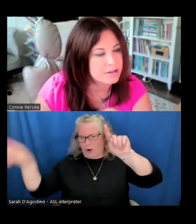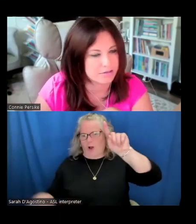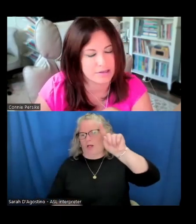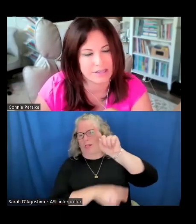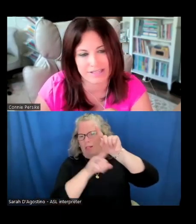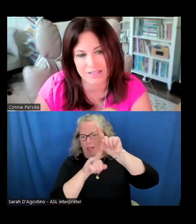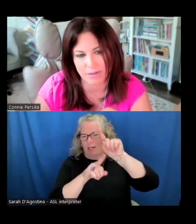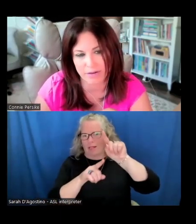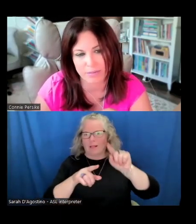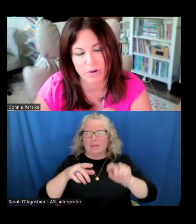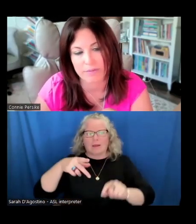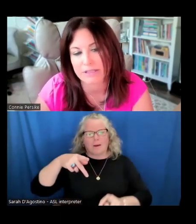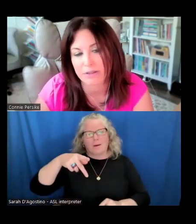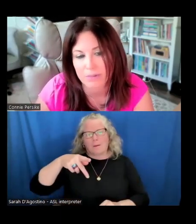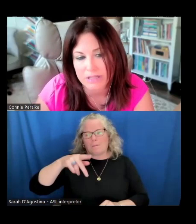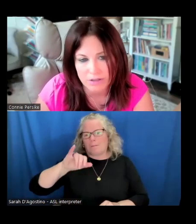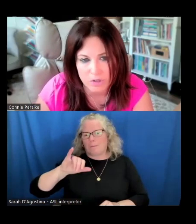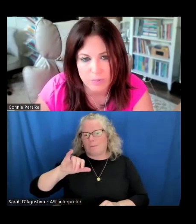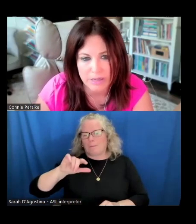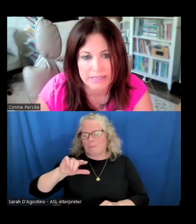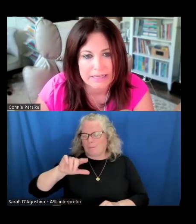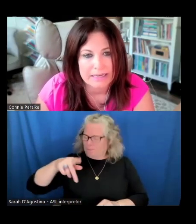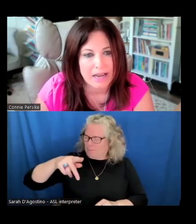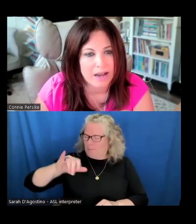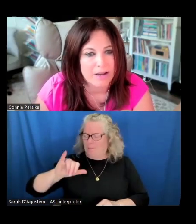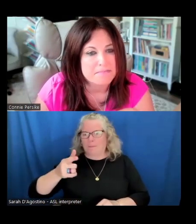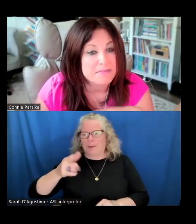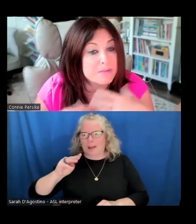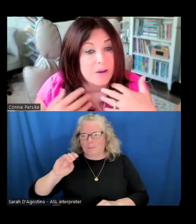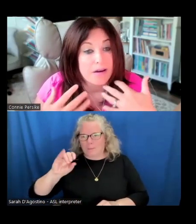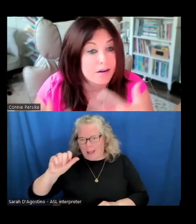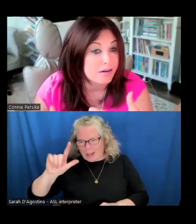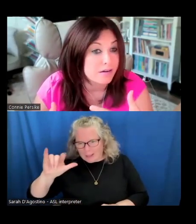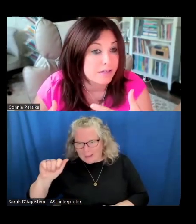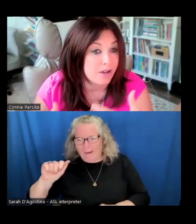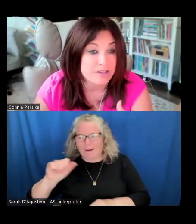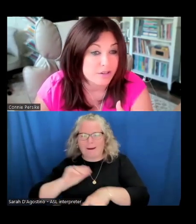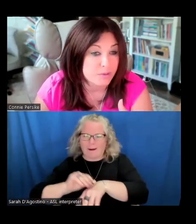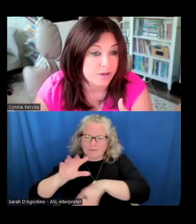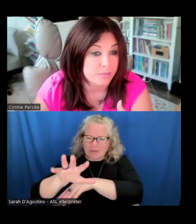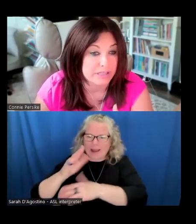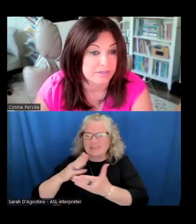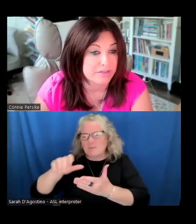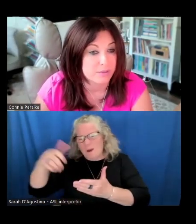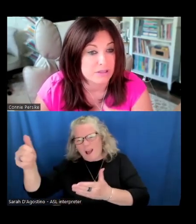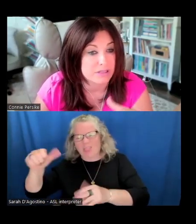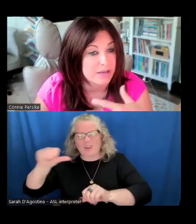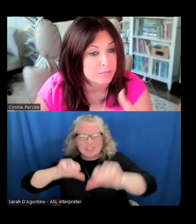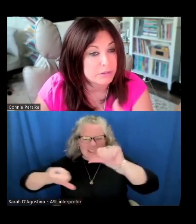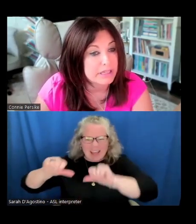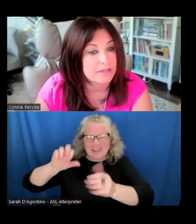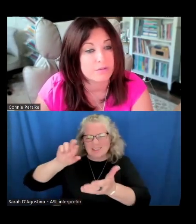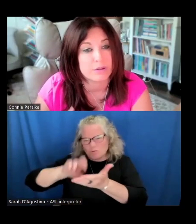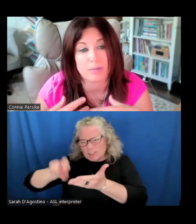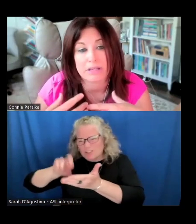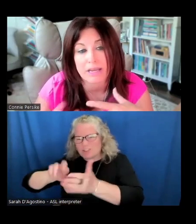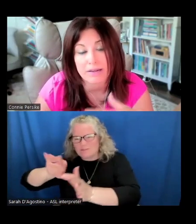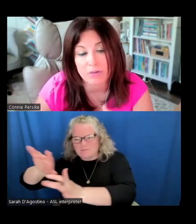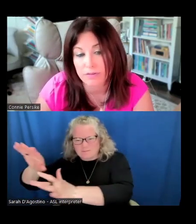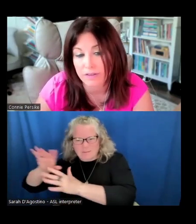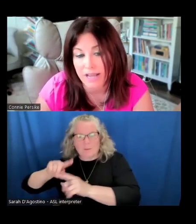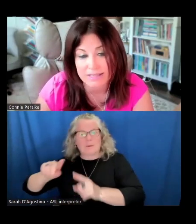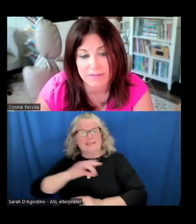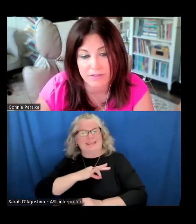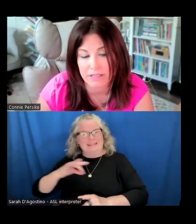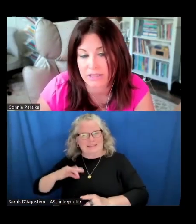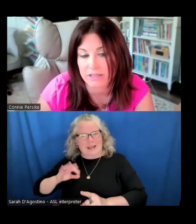neuroscience included and some other more recent research, but it all starts with our beliefs, what the staff believe, what their